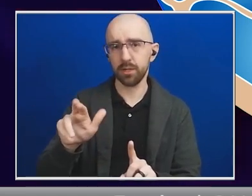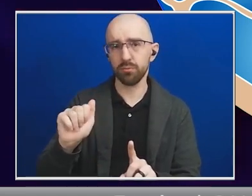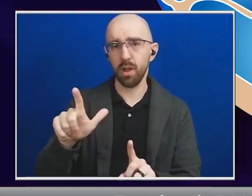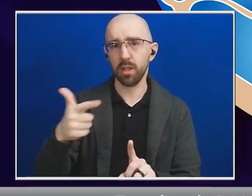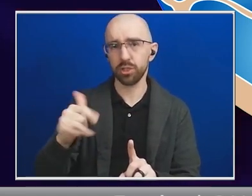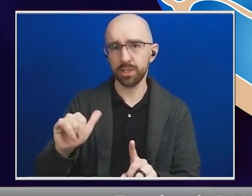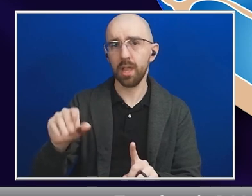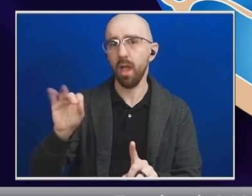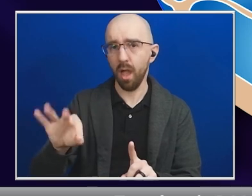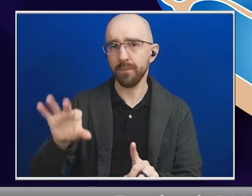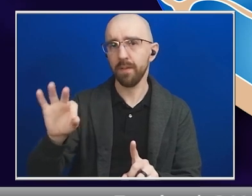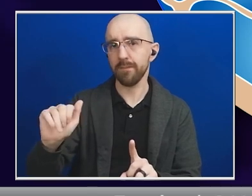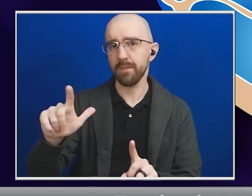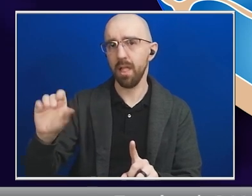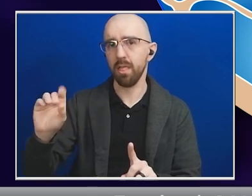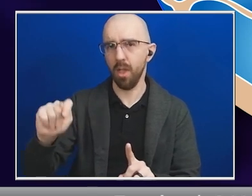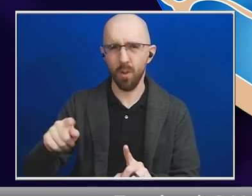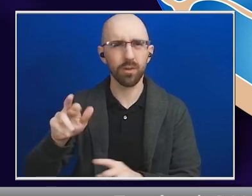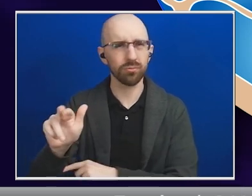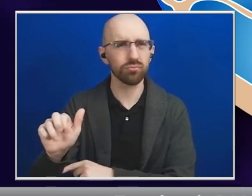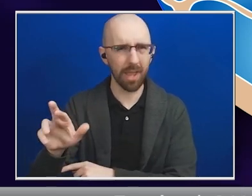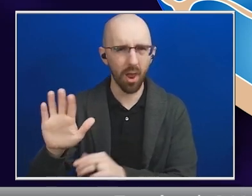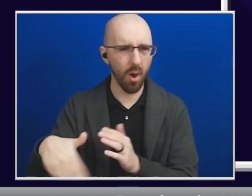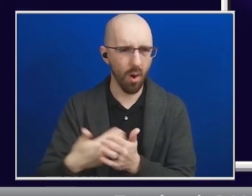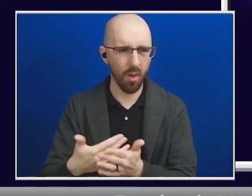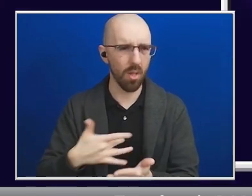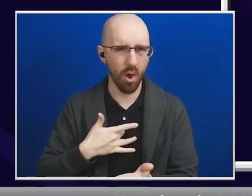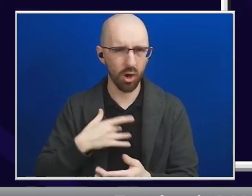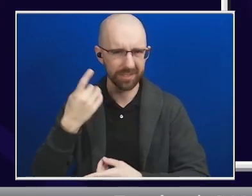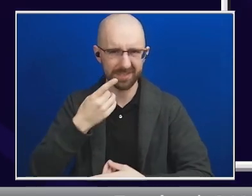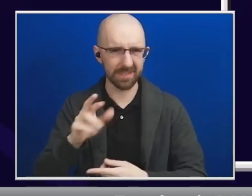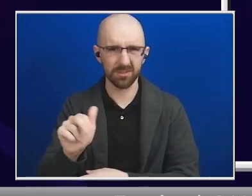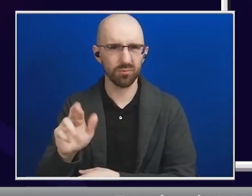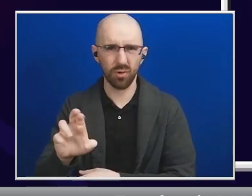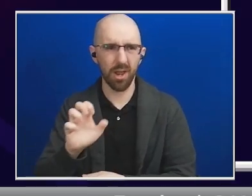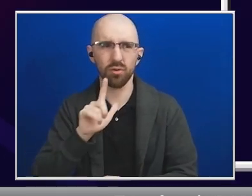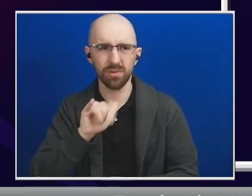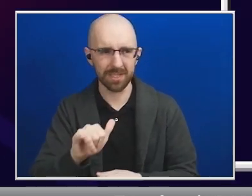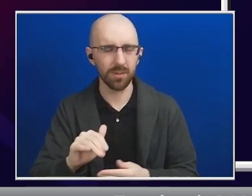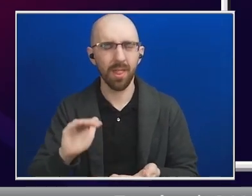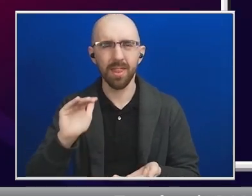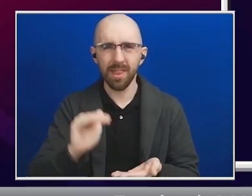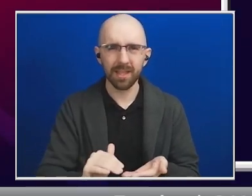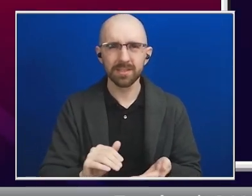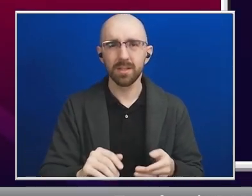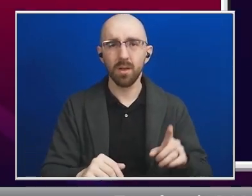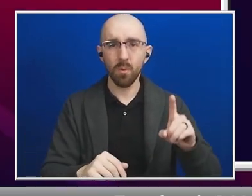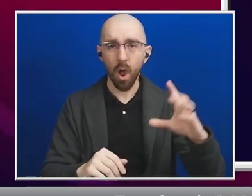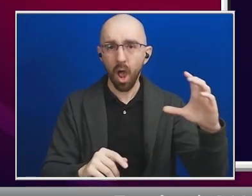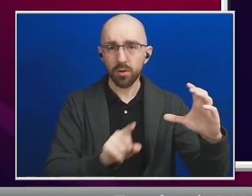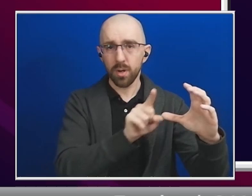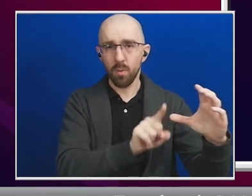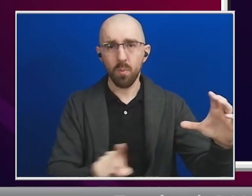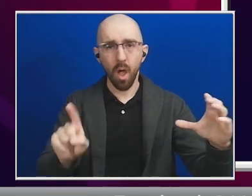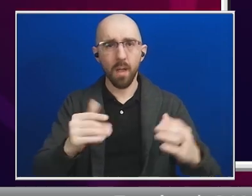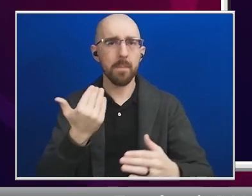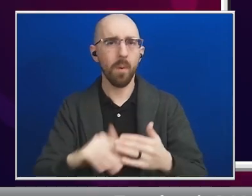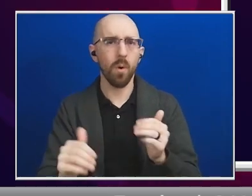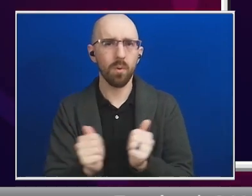in the sense that all congenital heart disease is rare. So less than 1 in 100 people are born with a congenital heart defect.